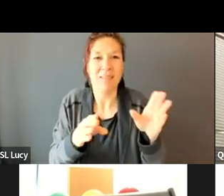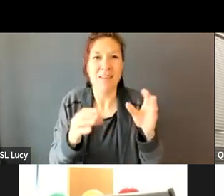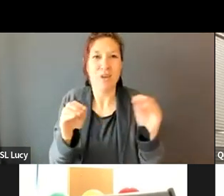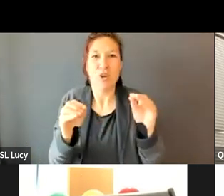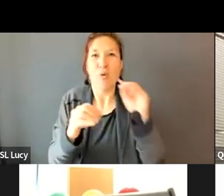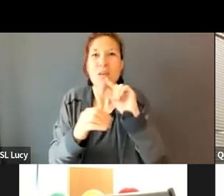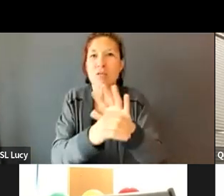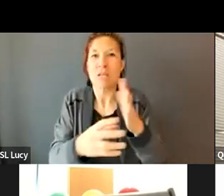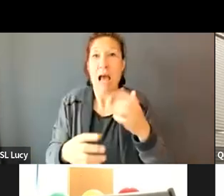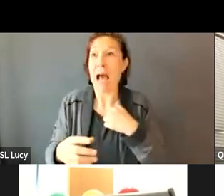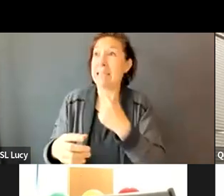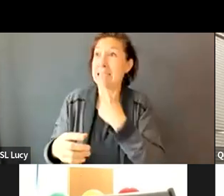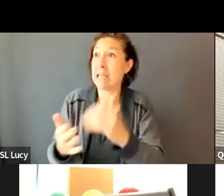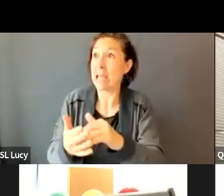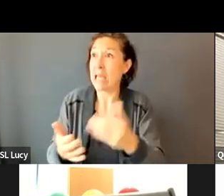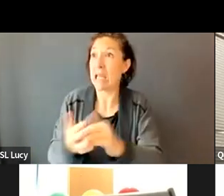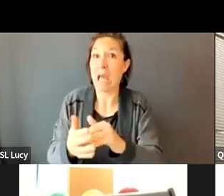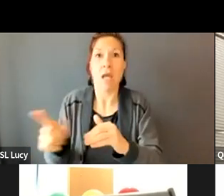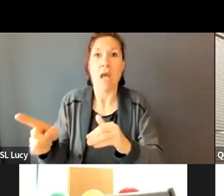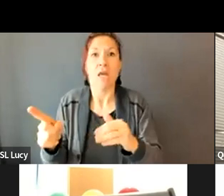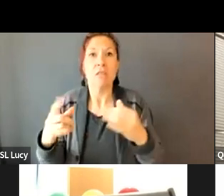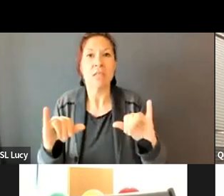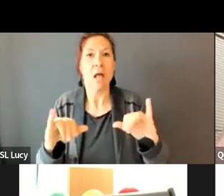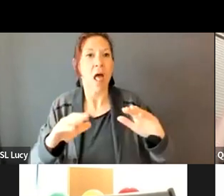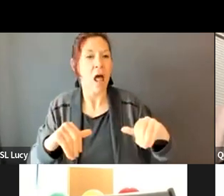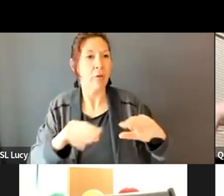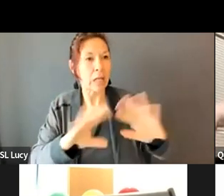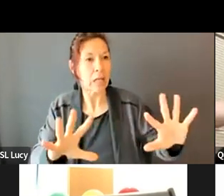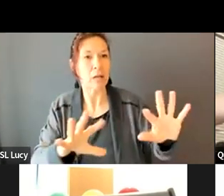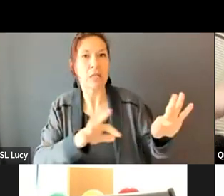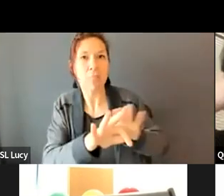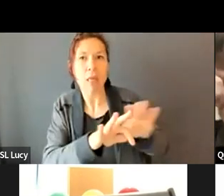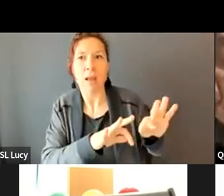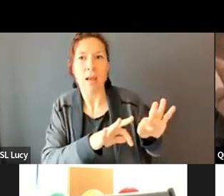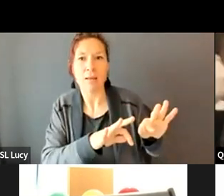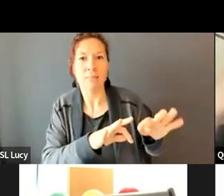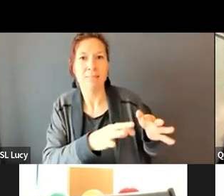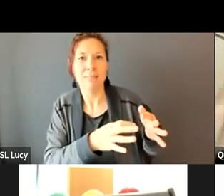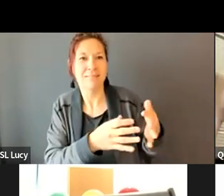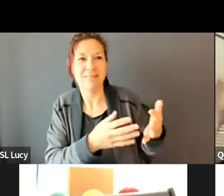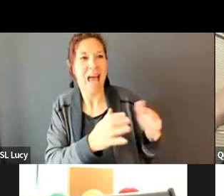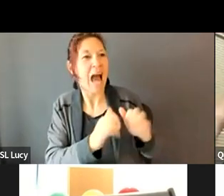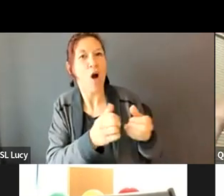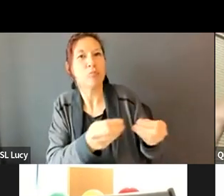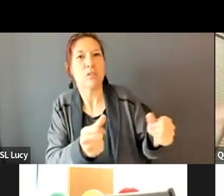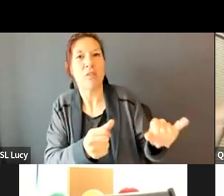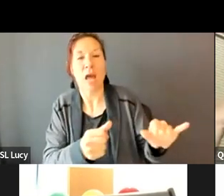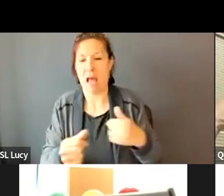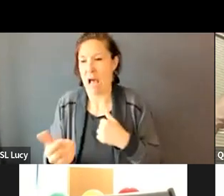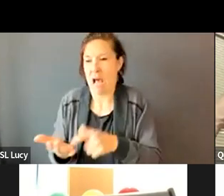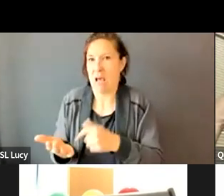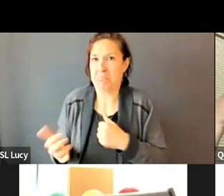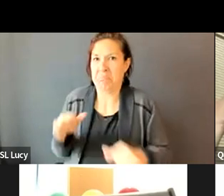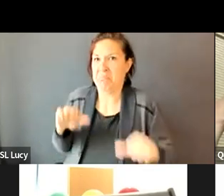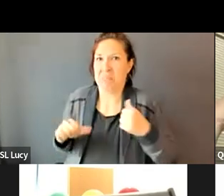no one is giving me Clarity around what it is and so that part's really hard for me like I think in